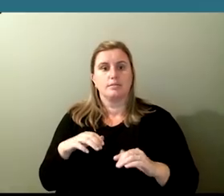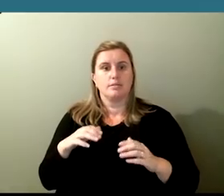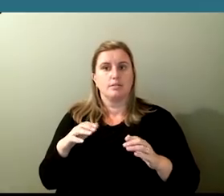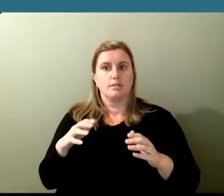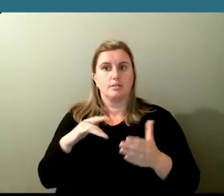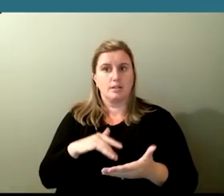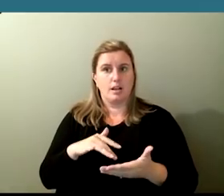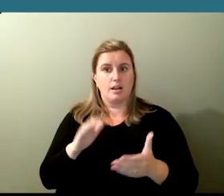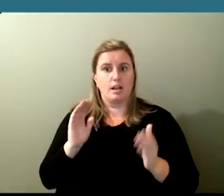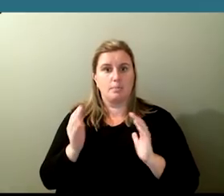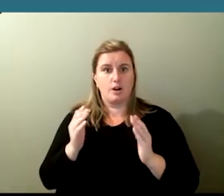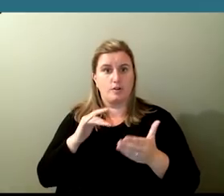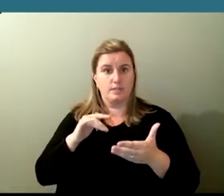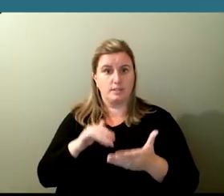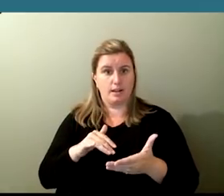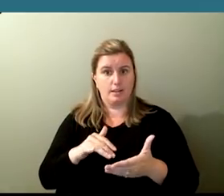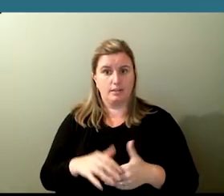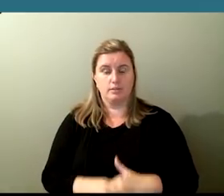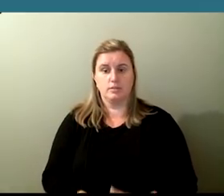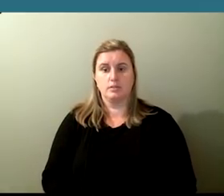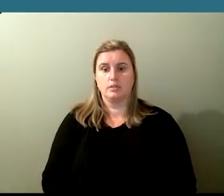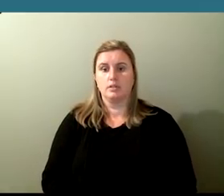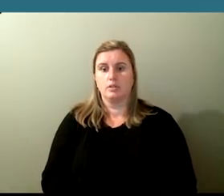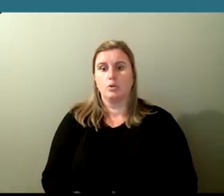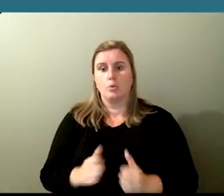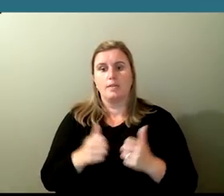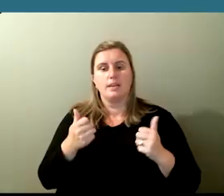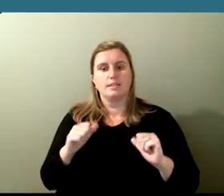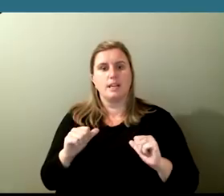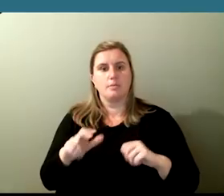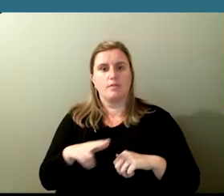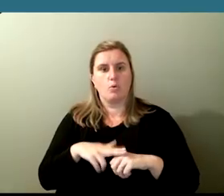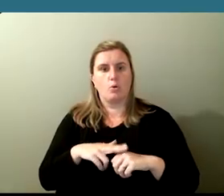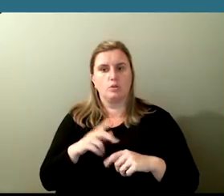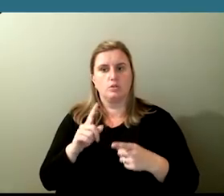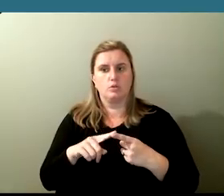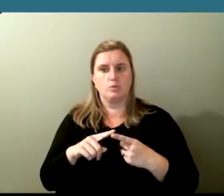a comparative study, with the attempt, of course, as I mentioned, to